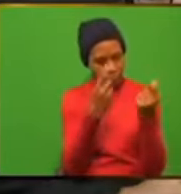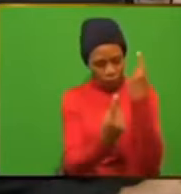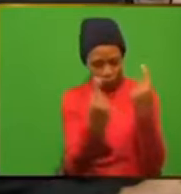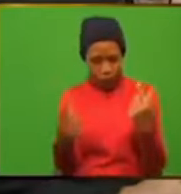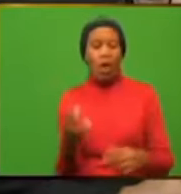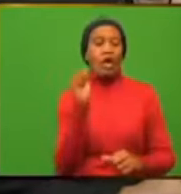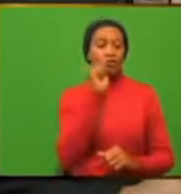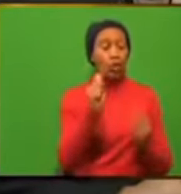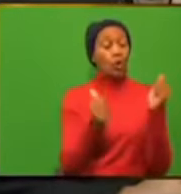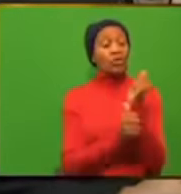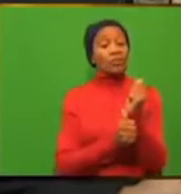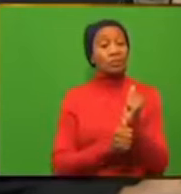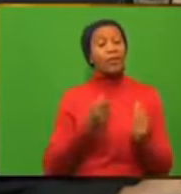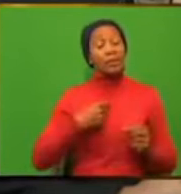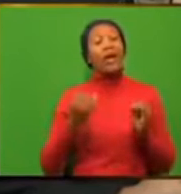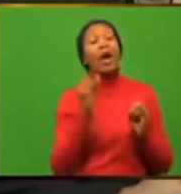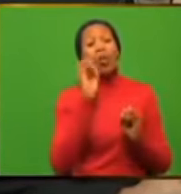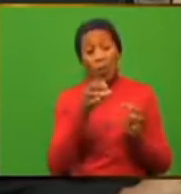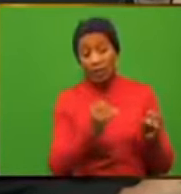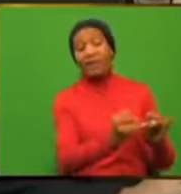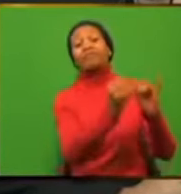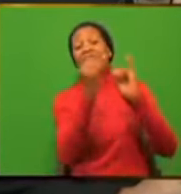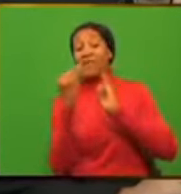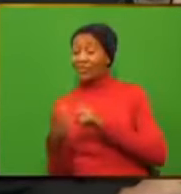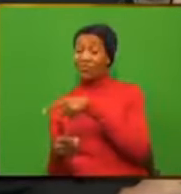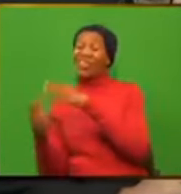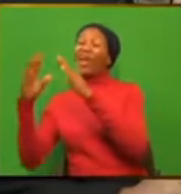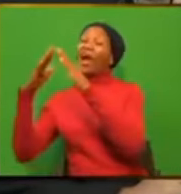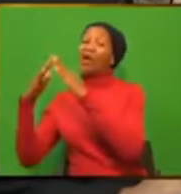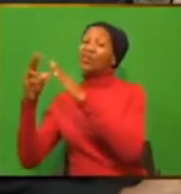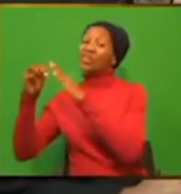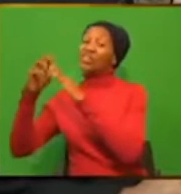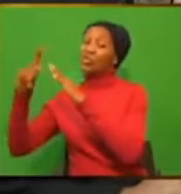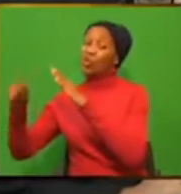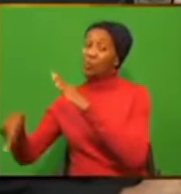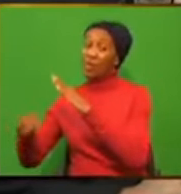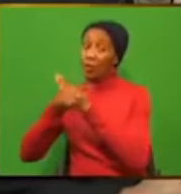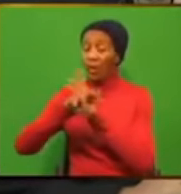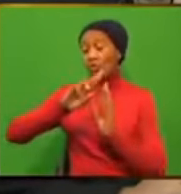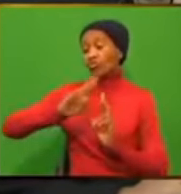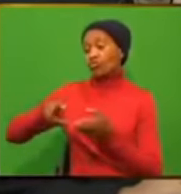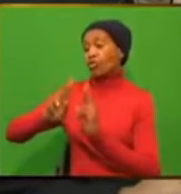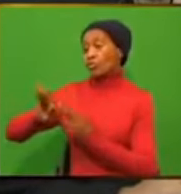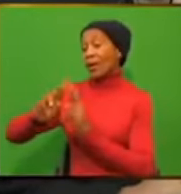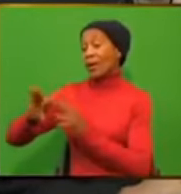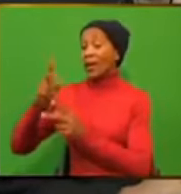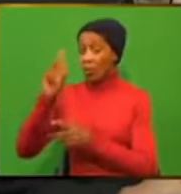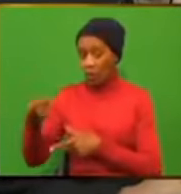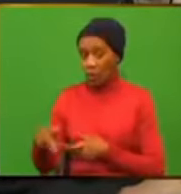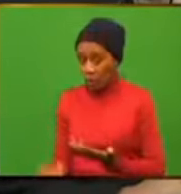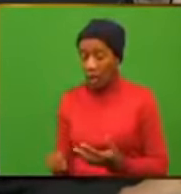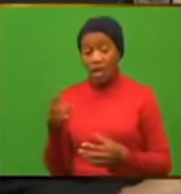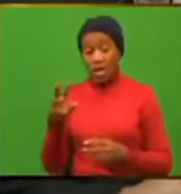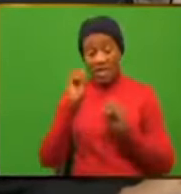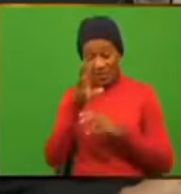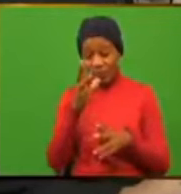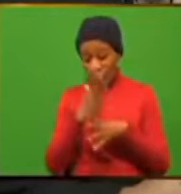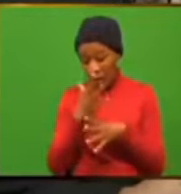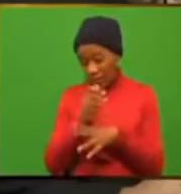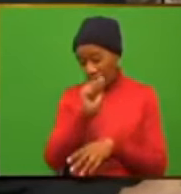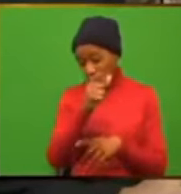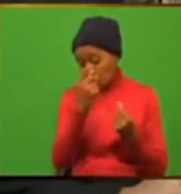You will be called there to account for all of your decisions. If you have done your job as demanded by South Africans, it will be a comfortable